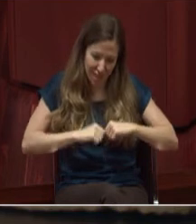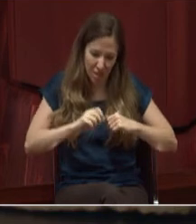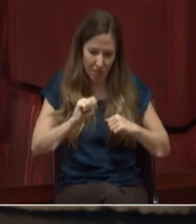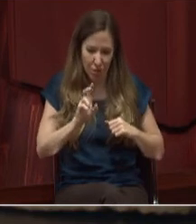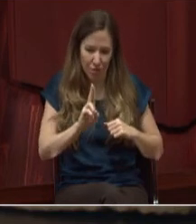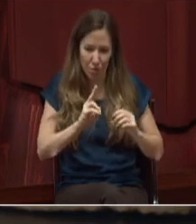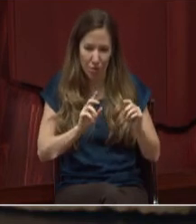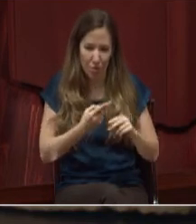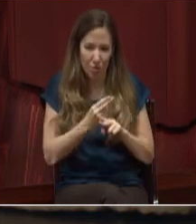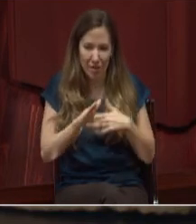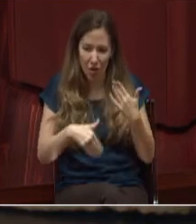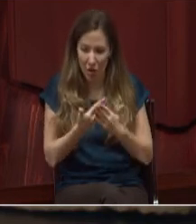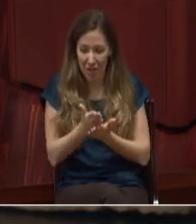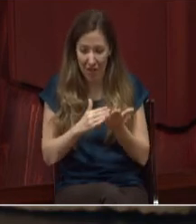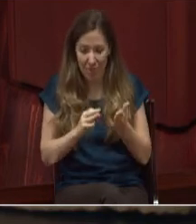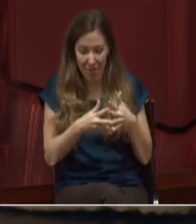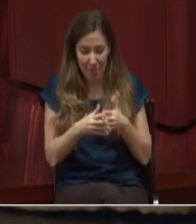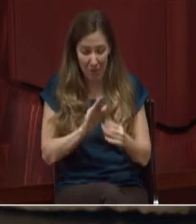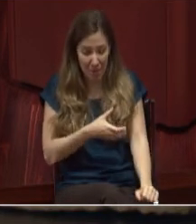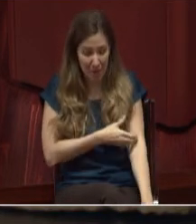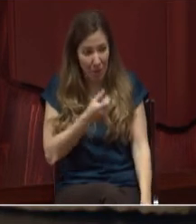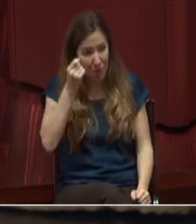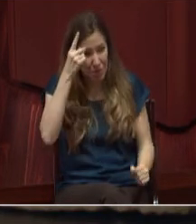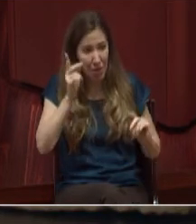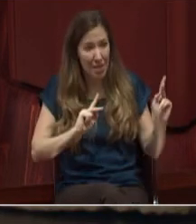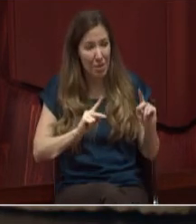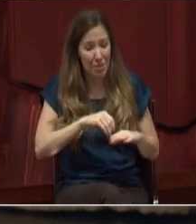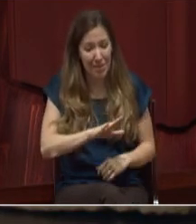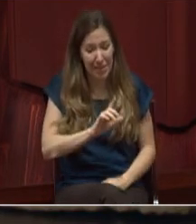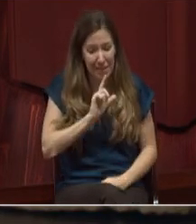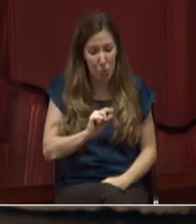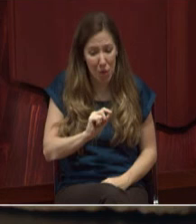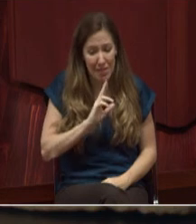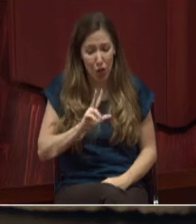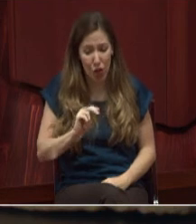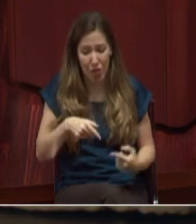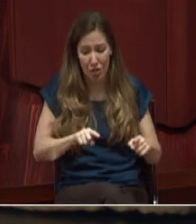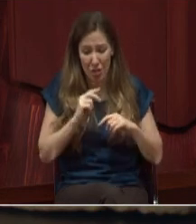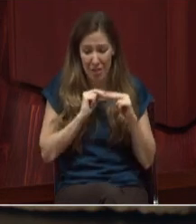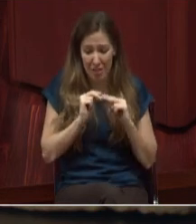of the elements of American power. So the people who were in their 20s and 30s